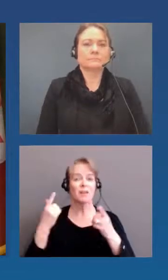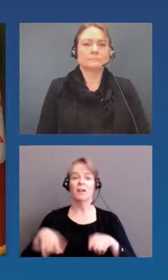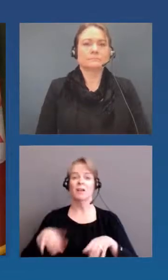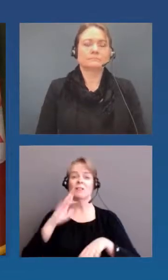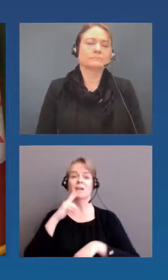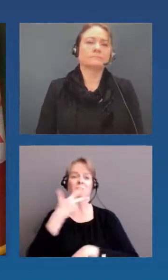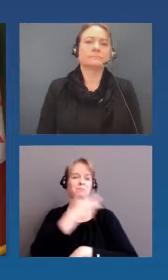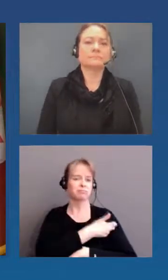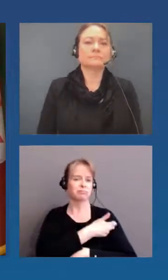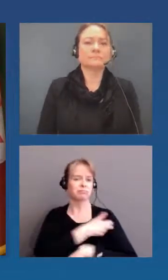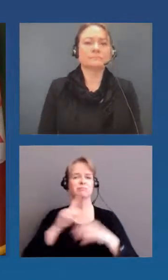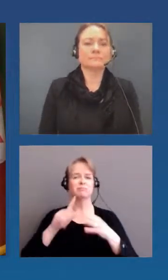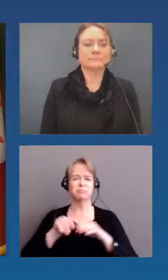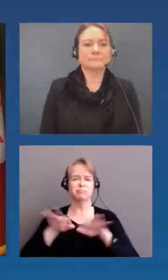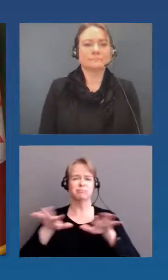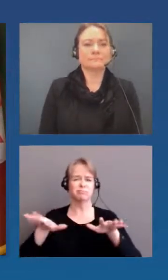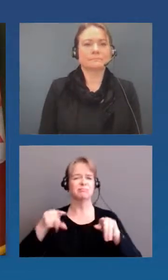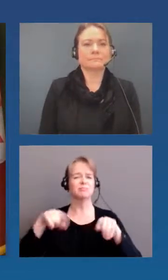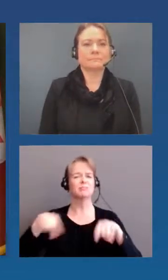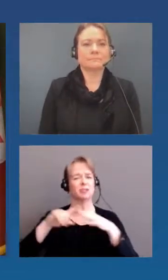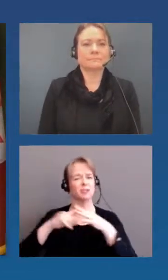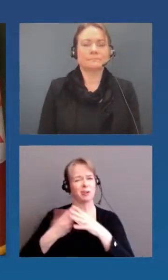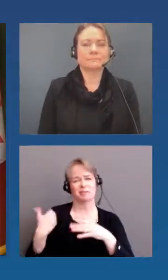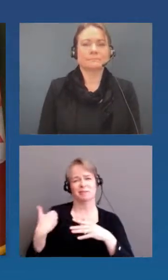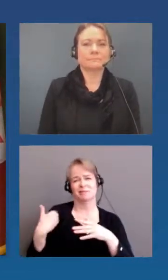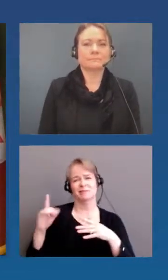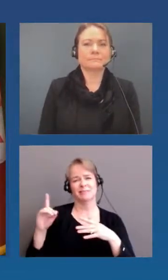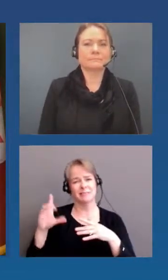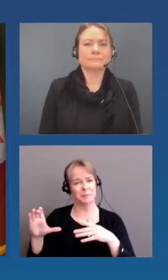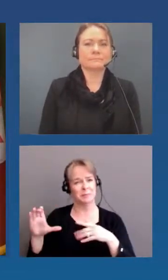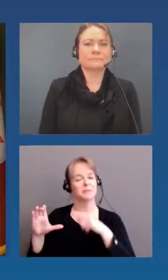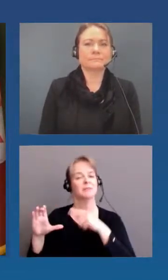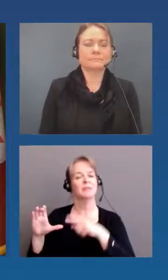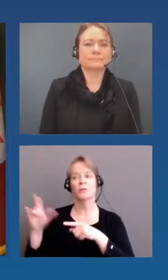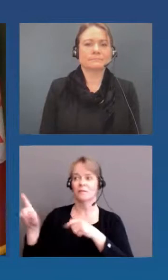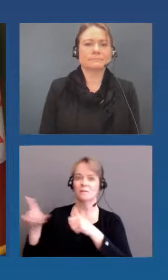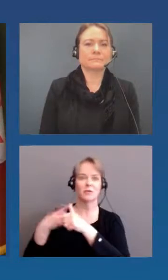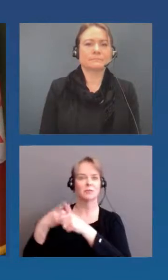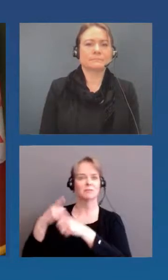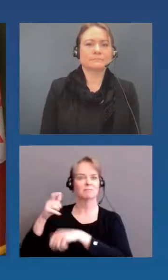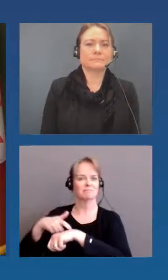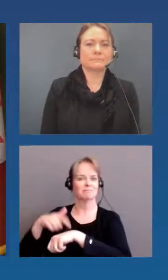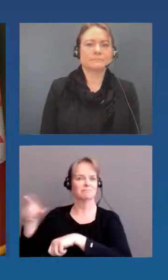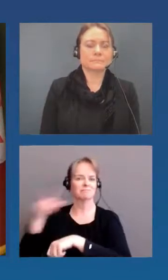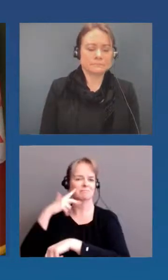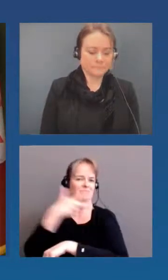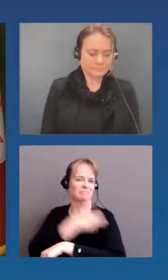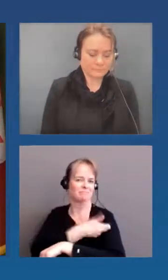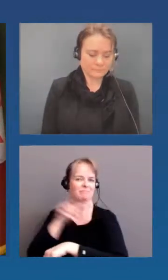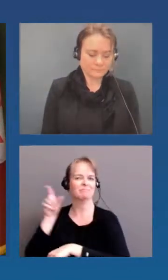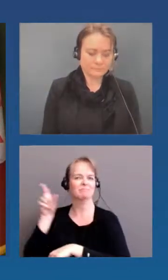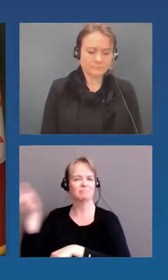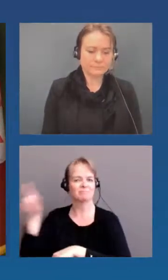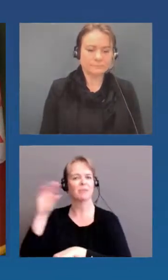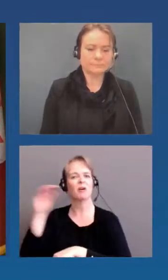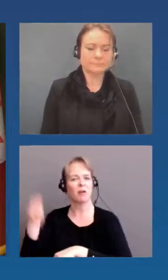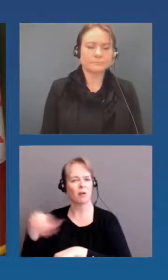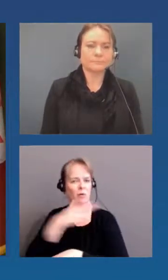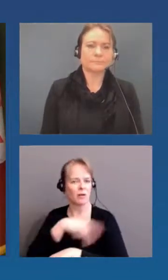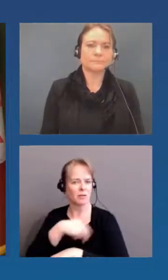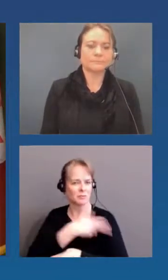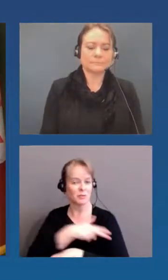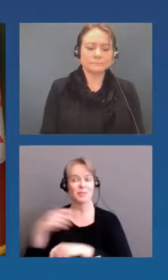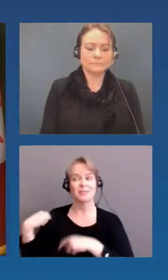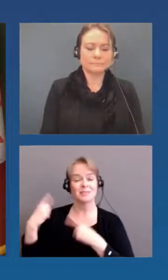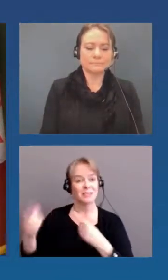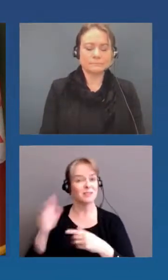when the first vaccine was administered at the Ottawa Hospital Clinic. Since that time, all 28 long-term care homes have